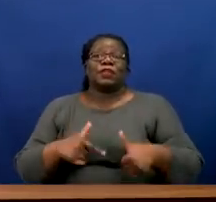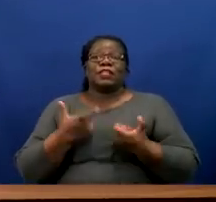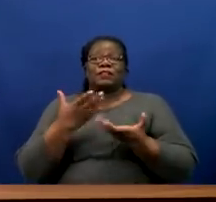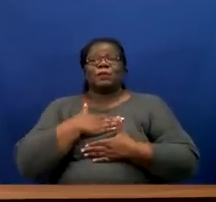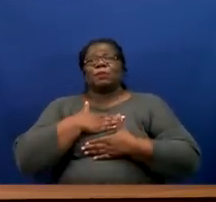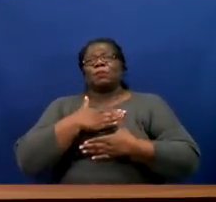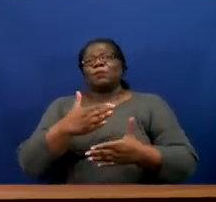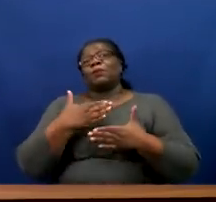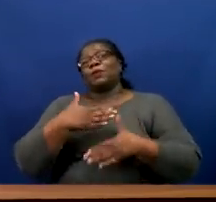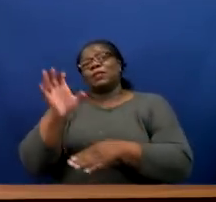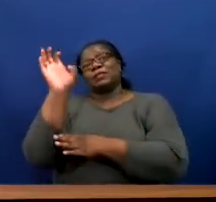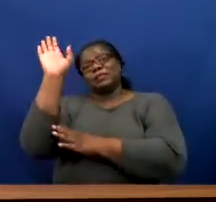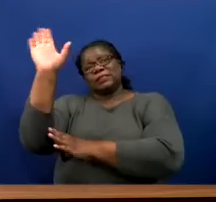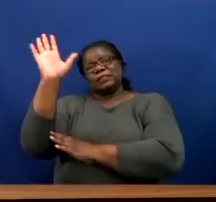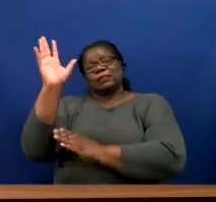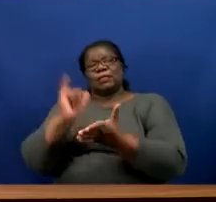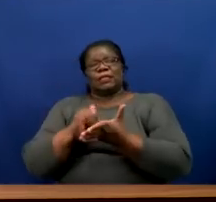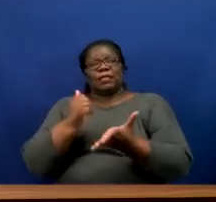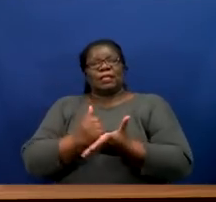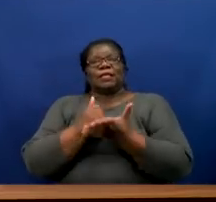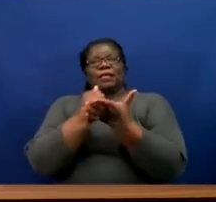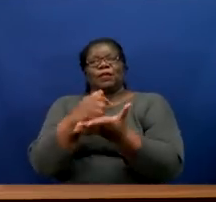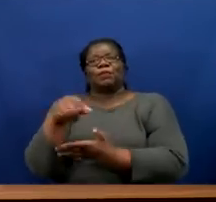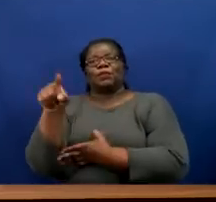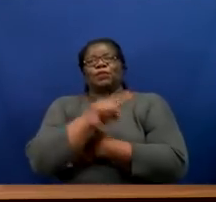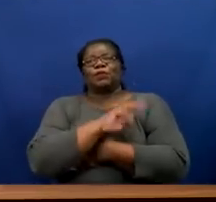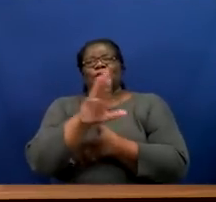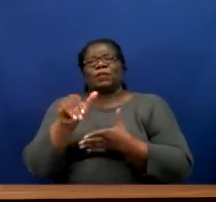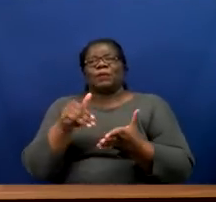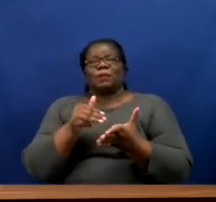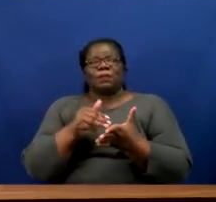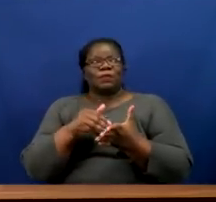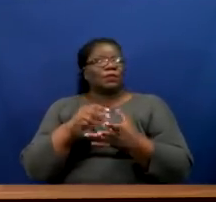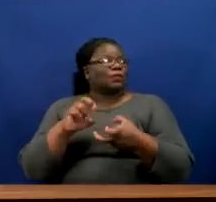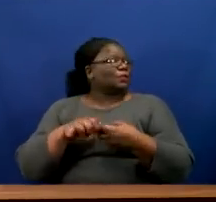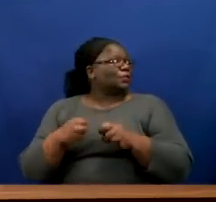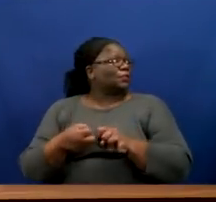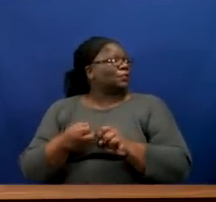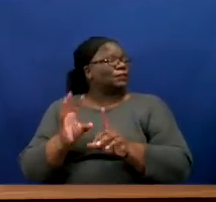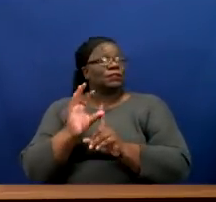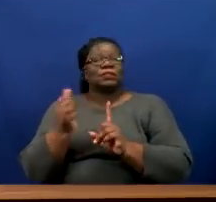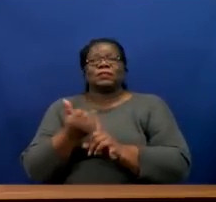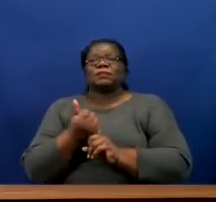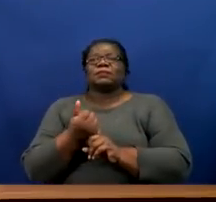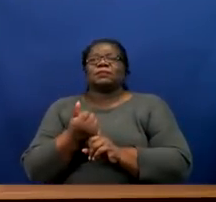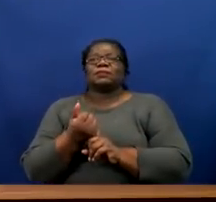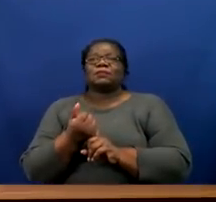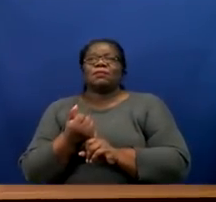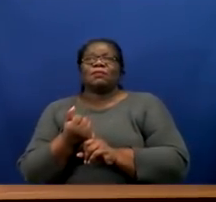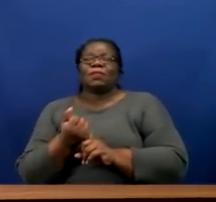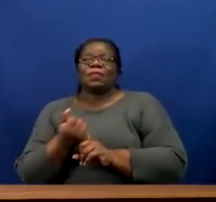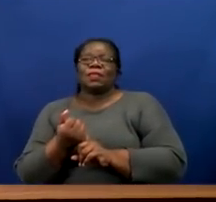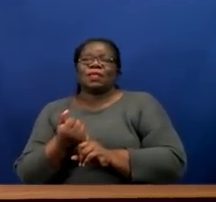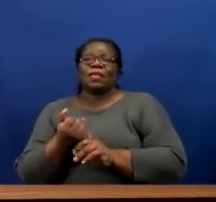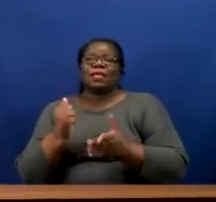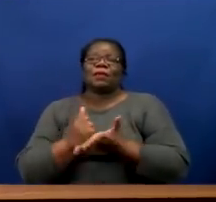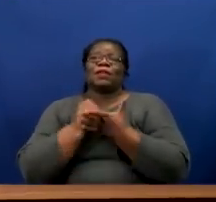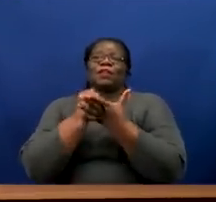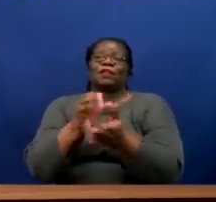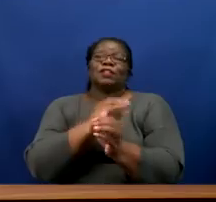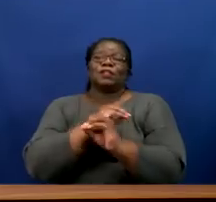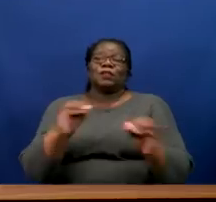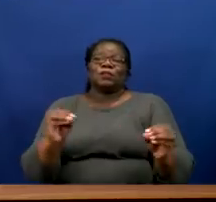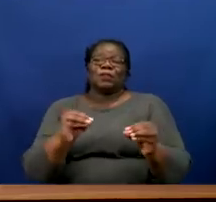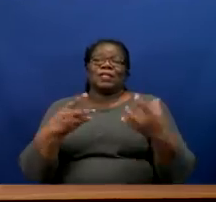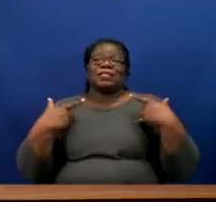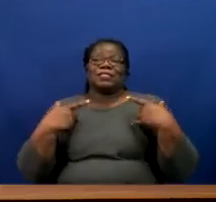testimony that he will help you in the midst of your crisis. He will help you when nobody else has the strength